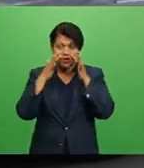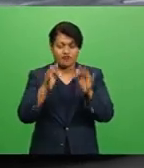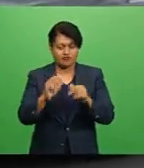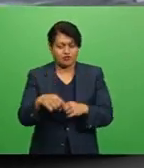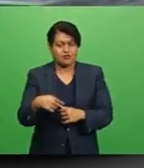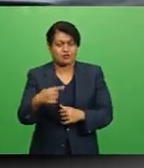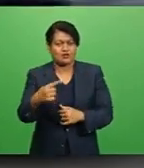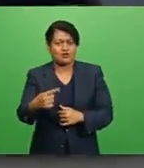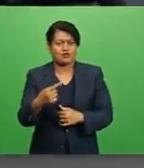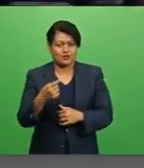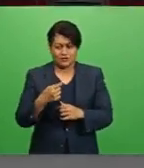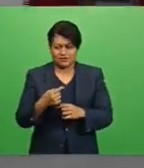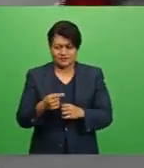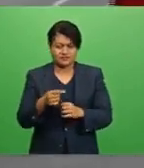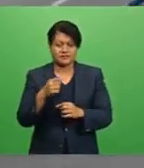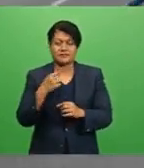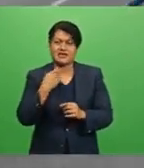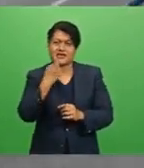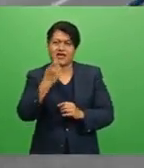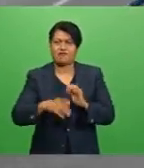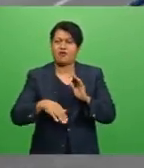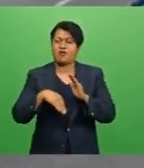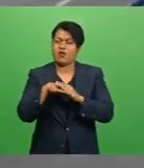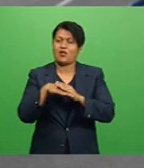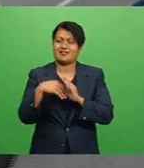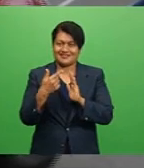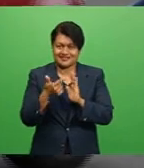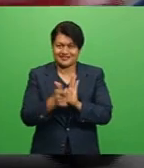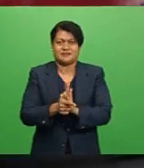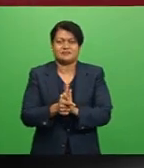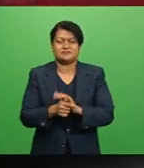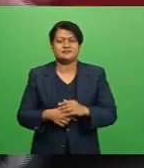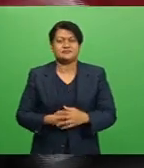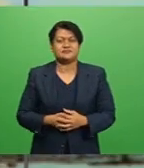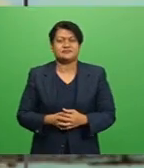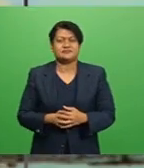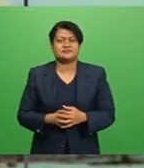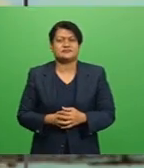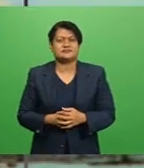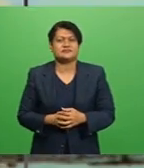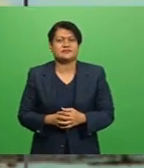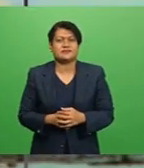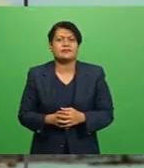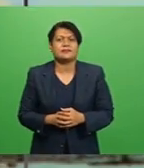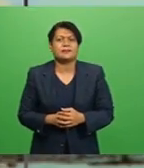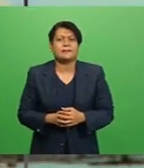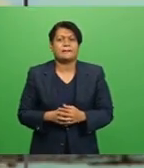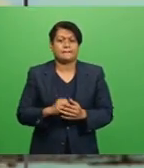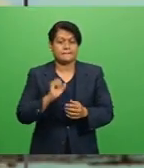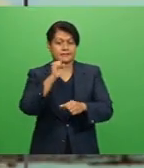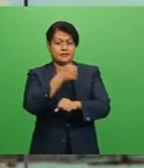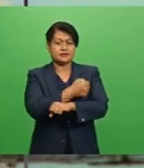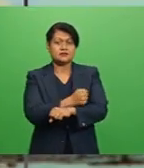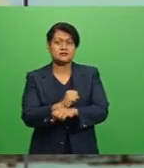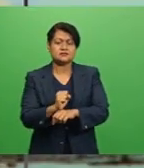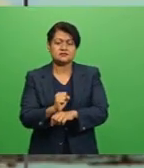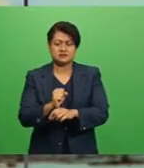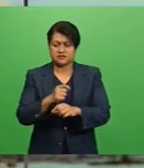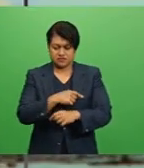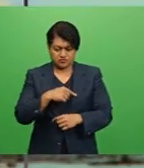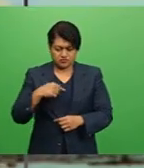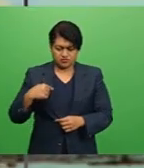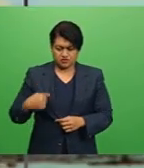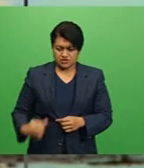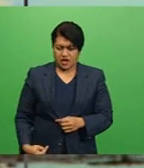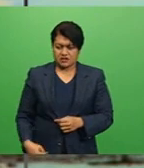cautious and vigilant at all times. Vinina Rakotonga, FBC News. Overseas, a Chinese court handed a